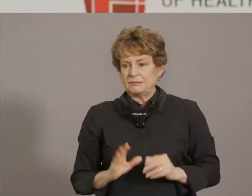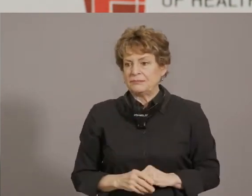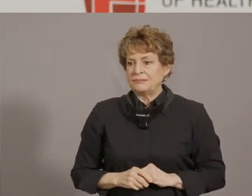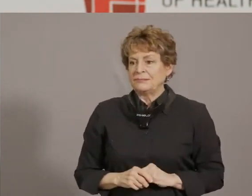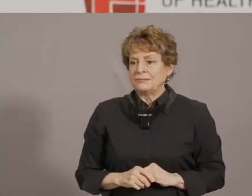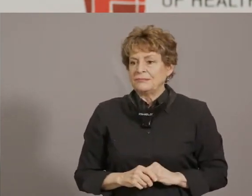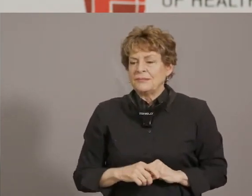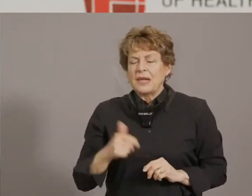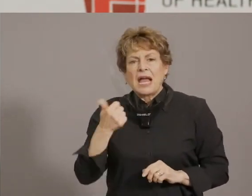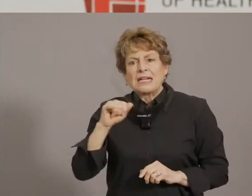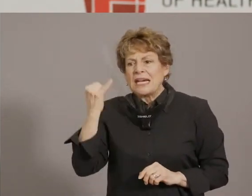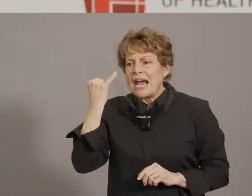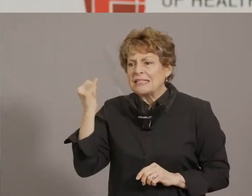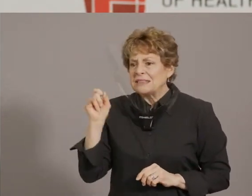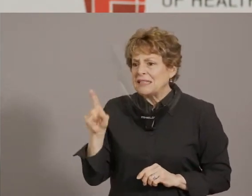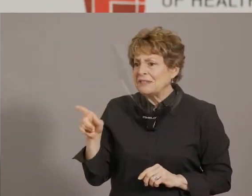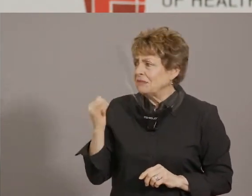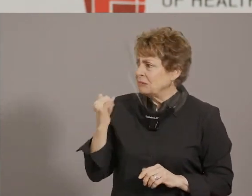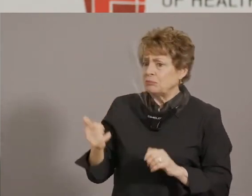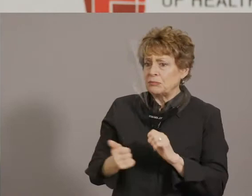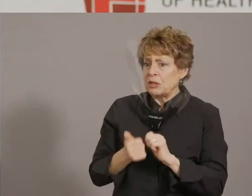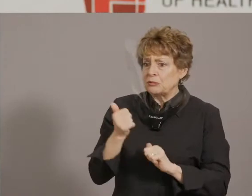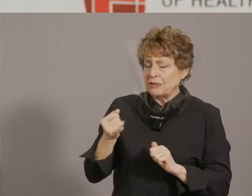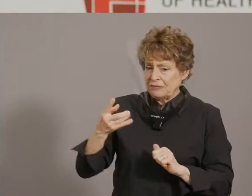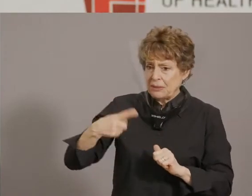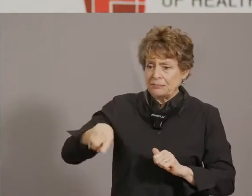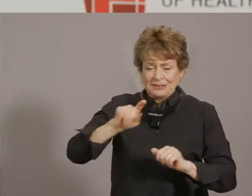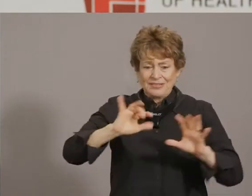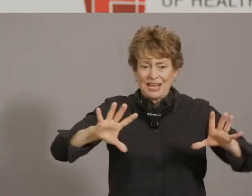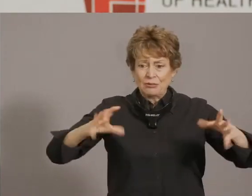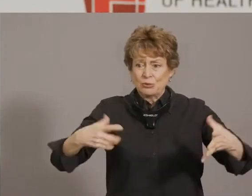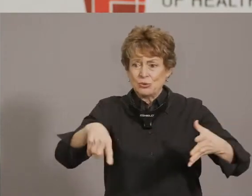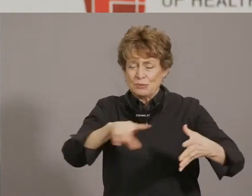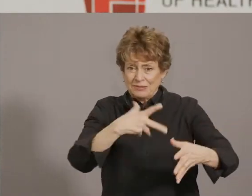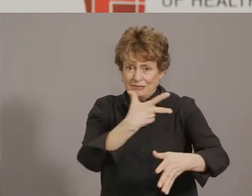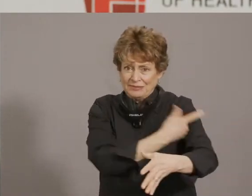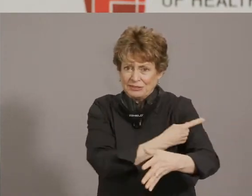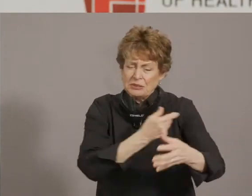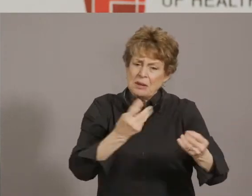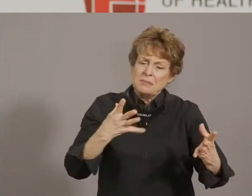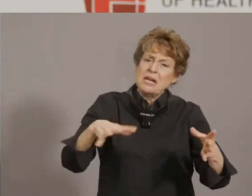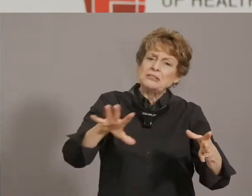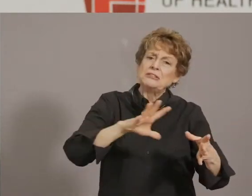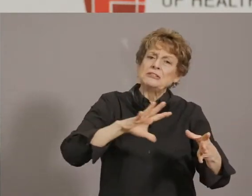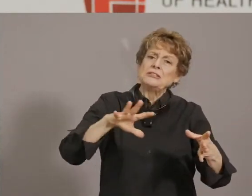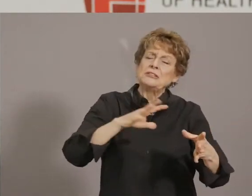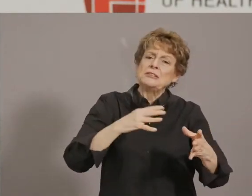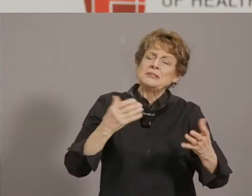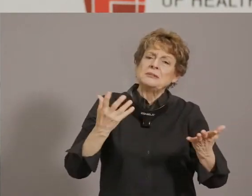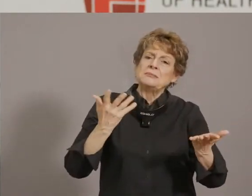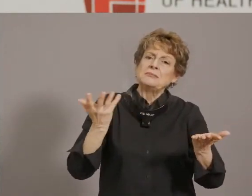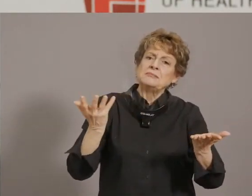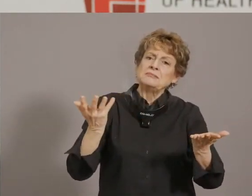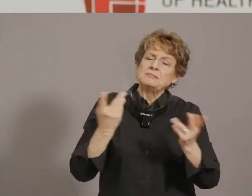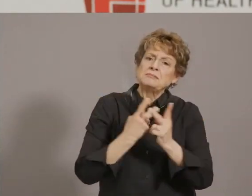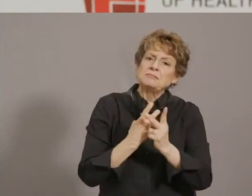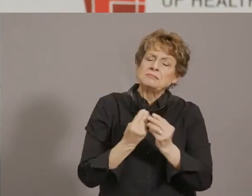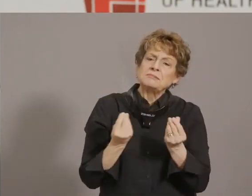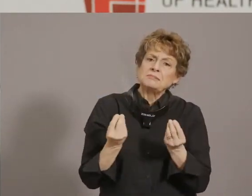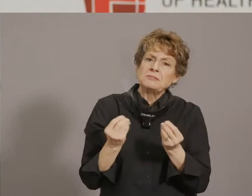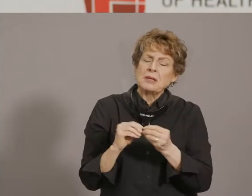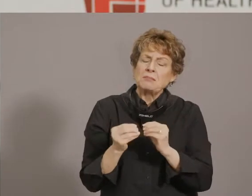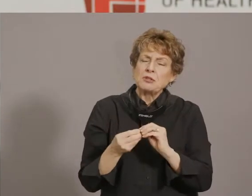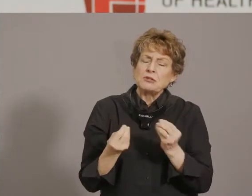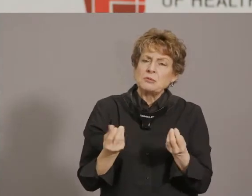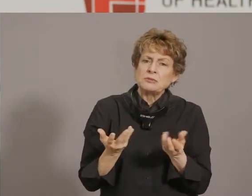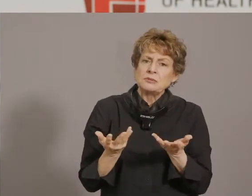say? I'd have to go back and look at that vaccine. I think that the counties felt like they had gotten a pretty good